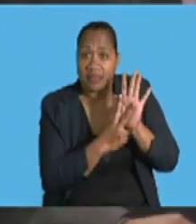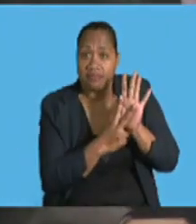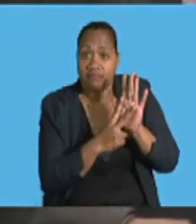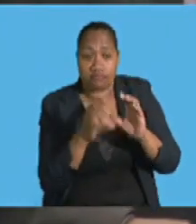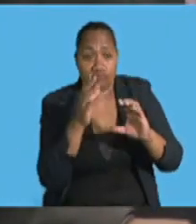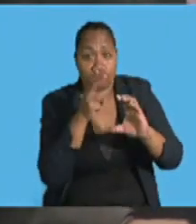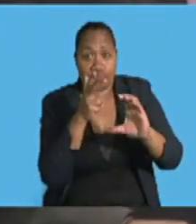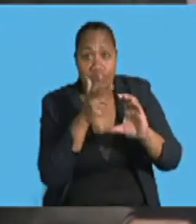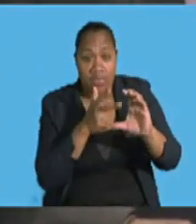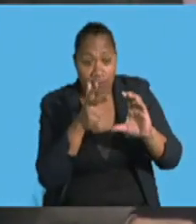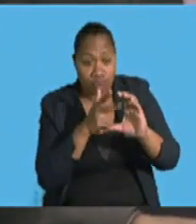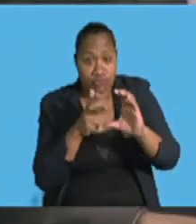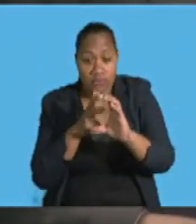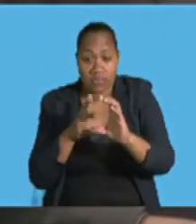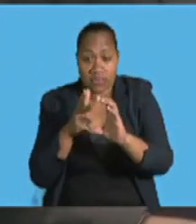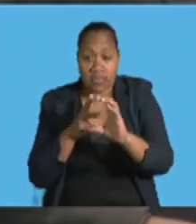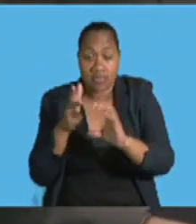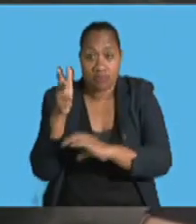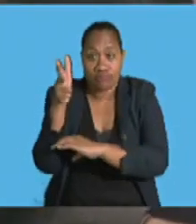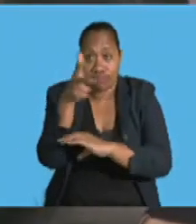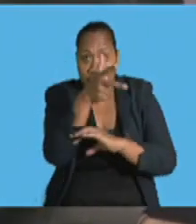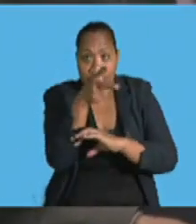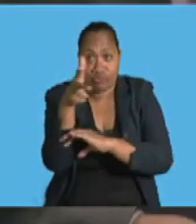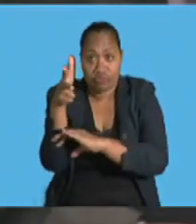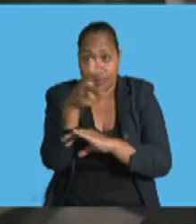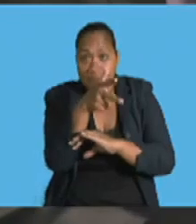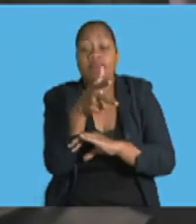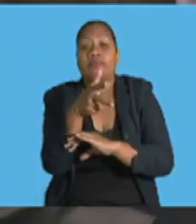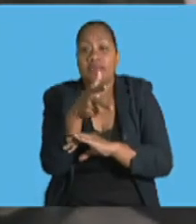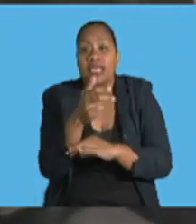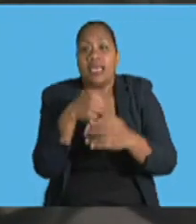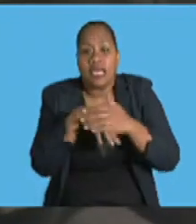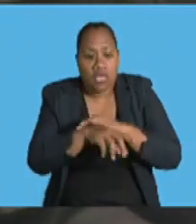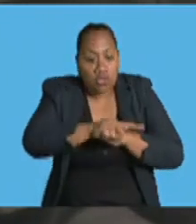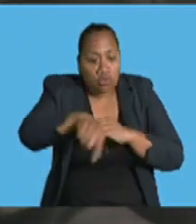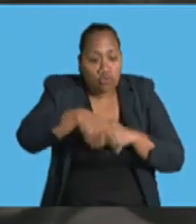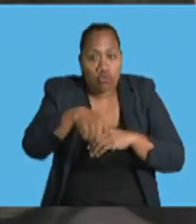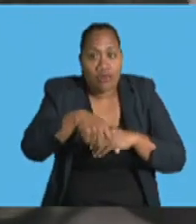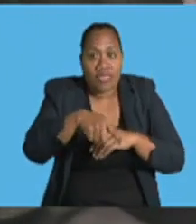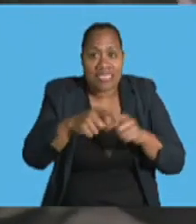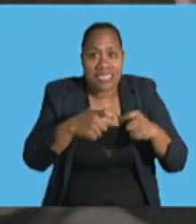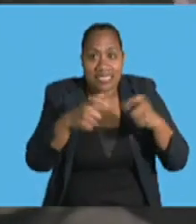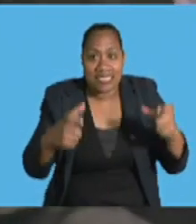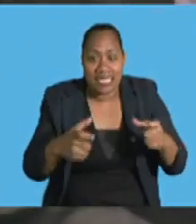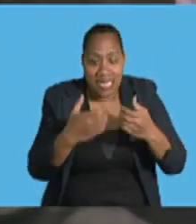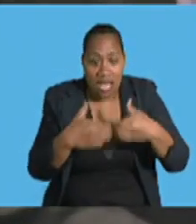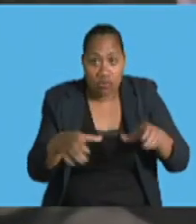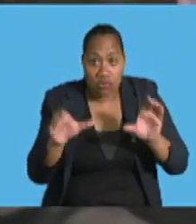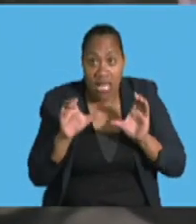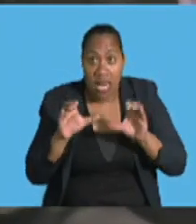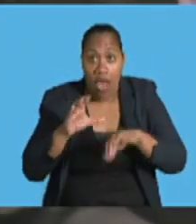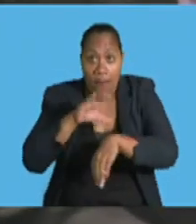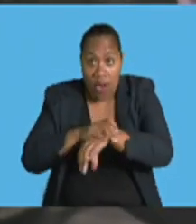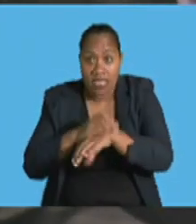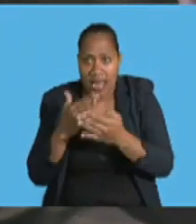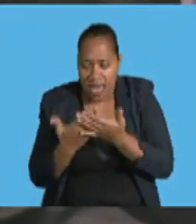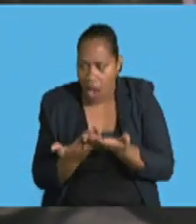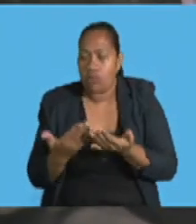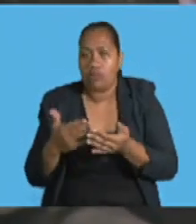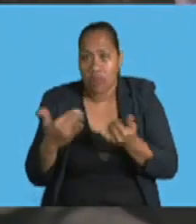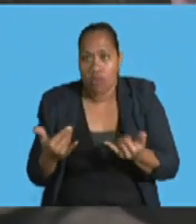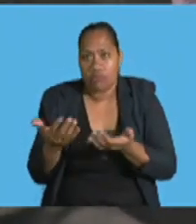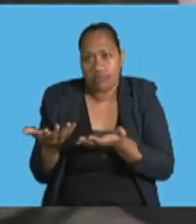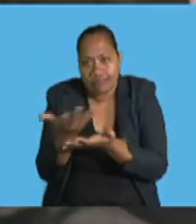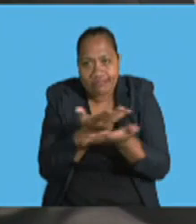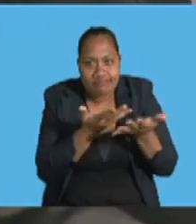installed in a few weeks' time is also ongoing between the Suva City Council and police, so that the cameras